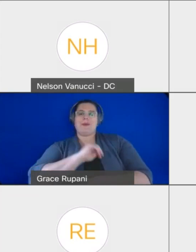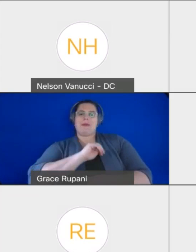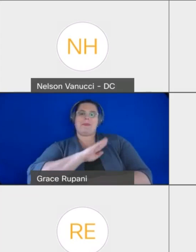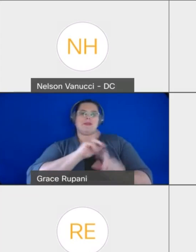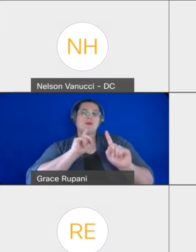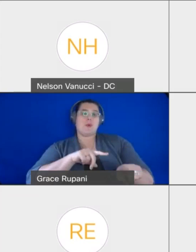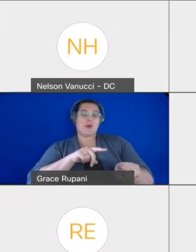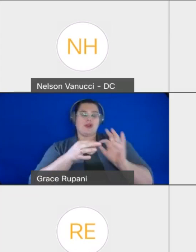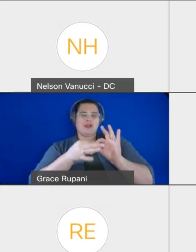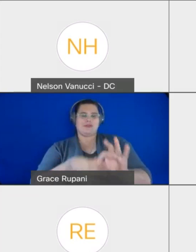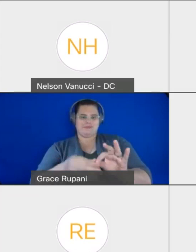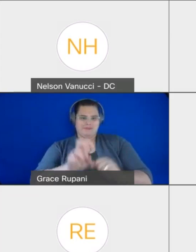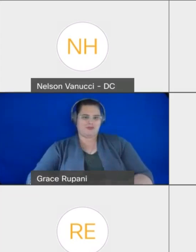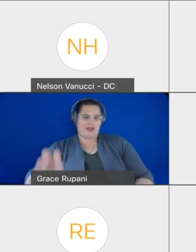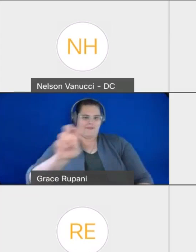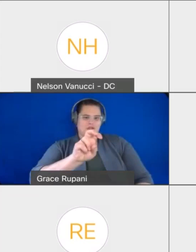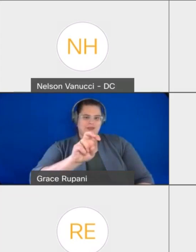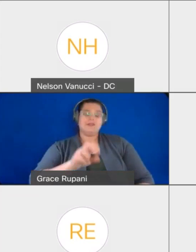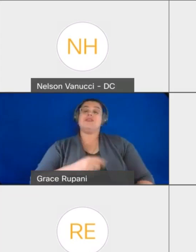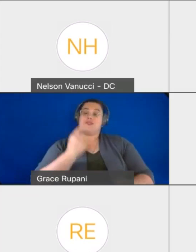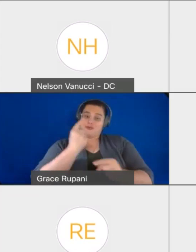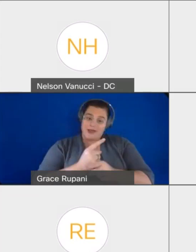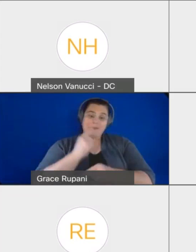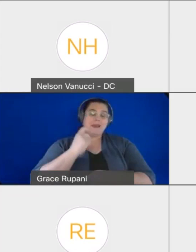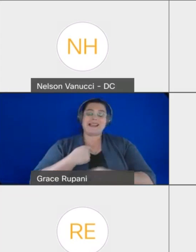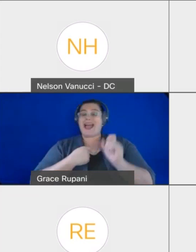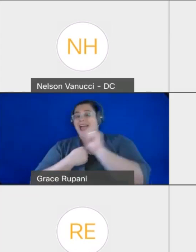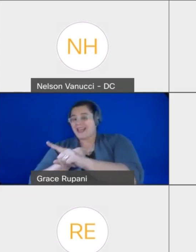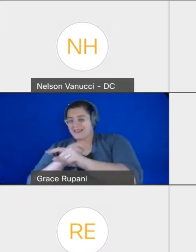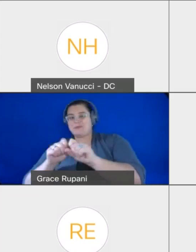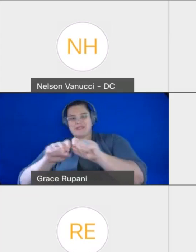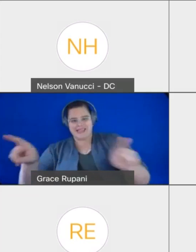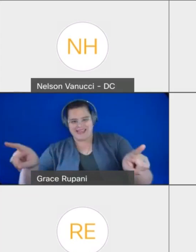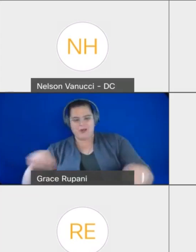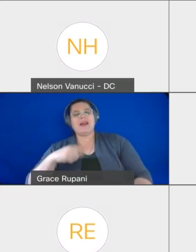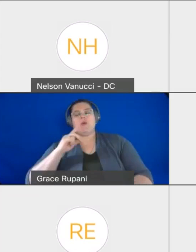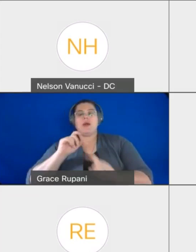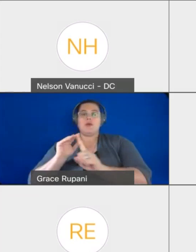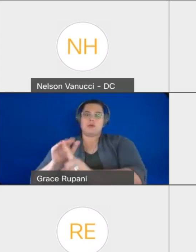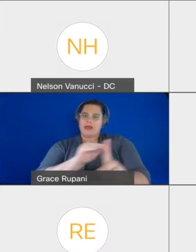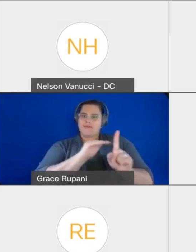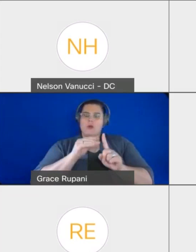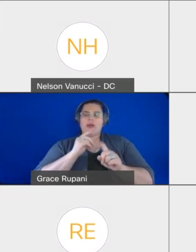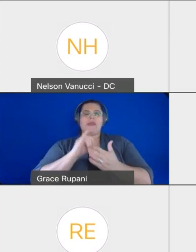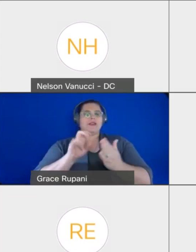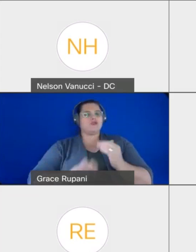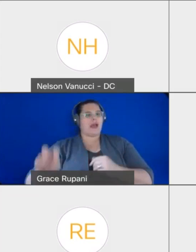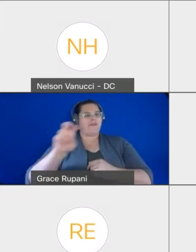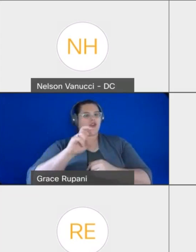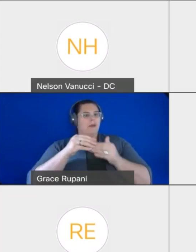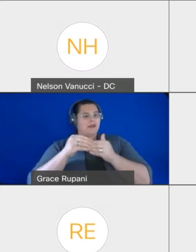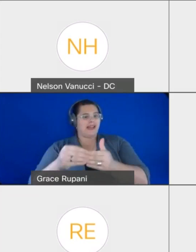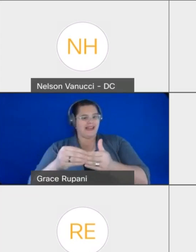Because I asked that they remind people that there is guidance about travel, and what Mr. Vannucci is telling us is that